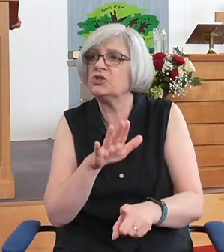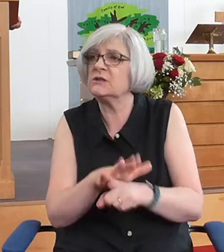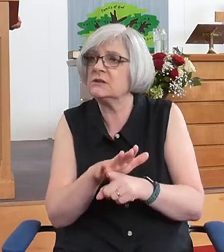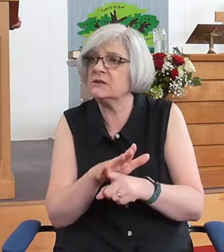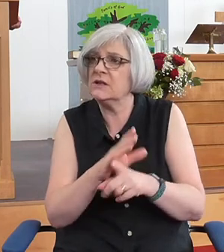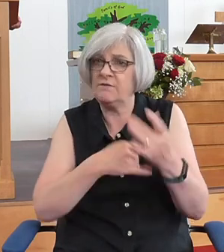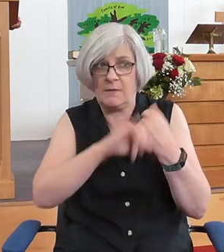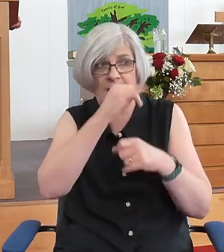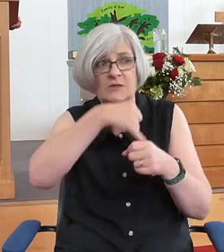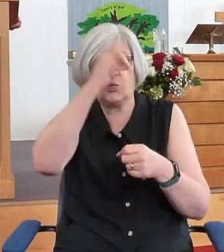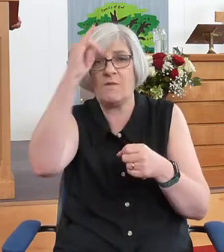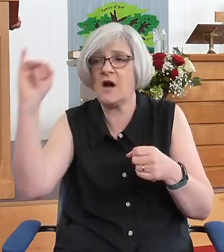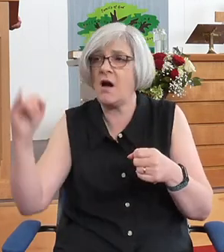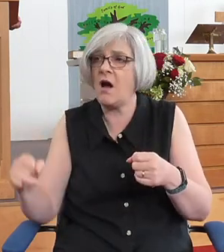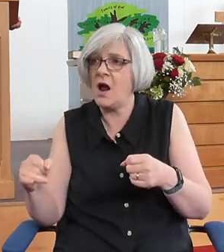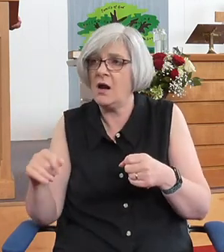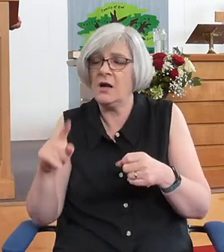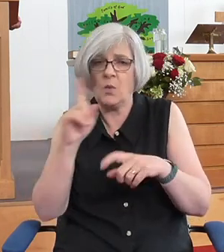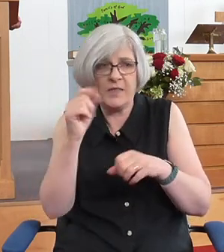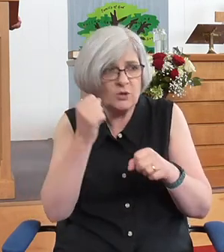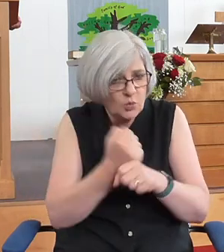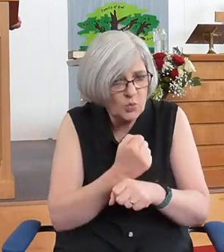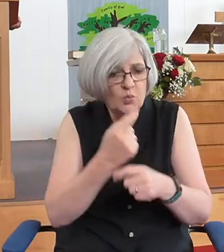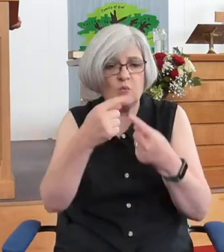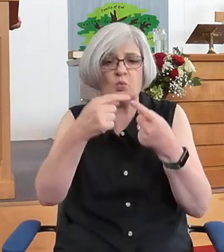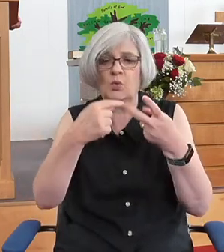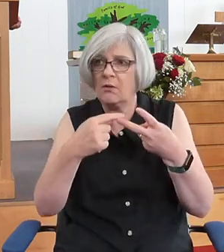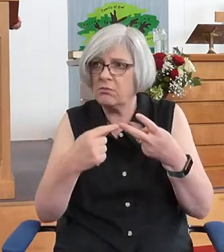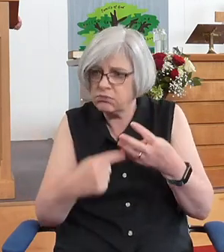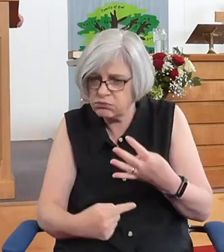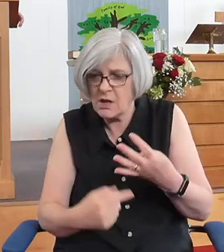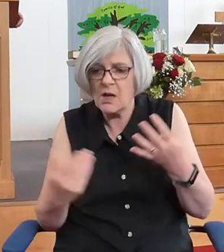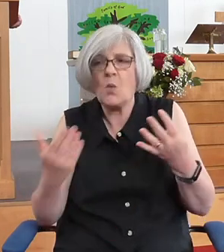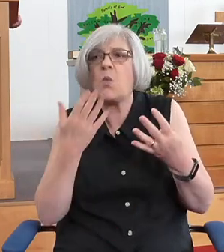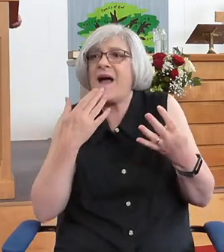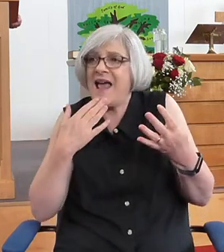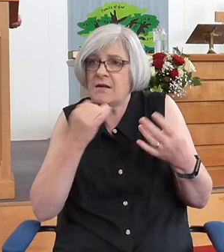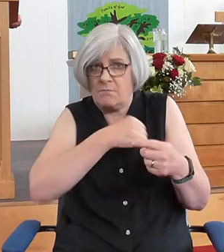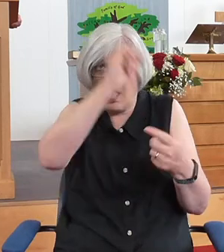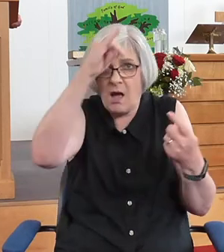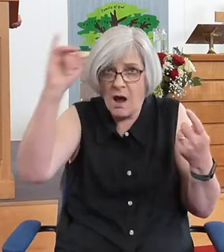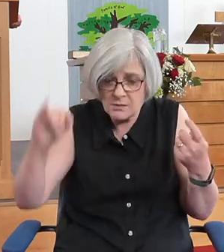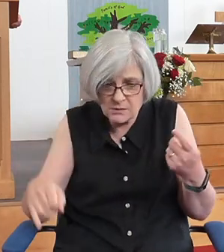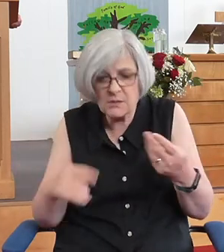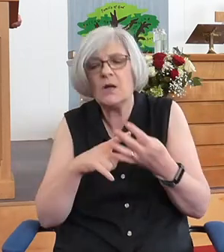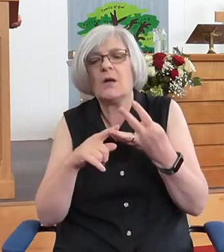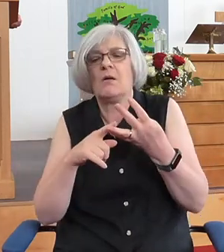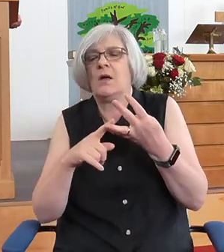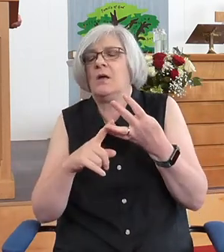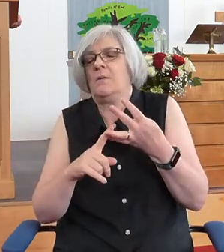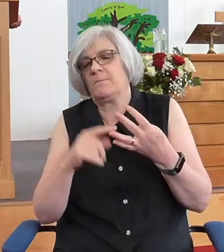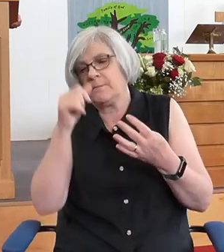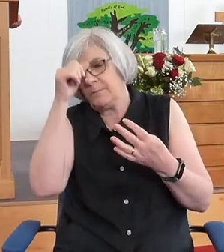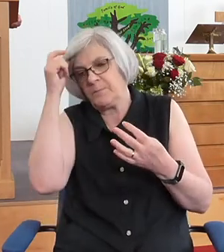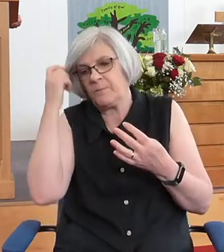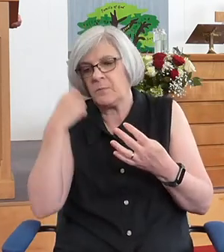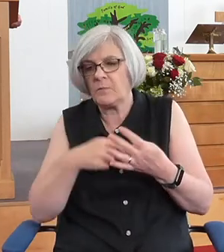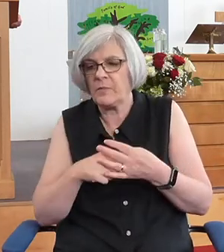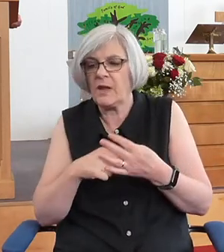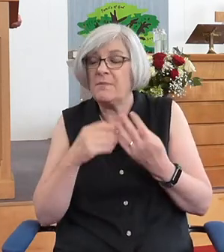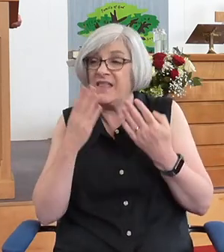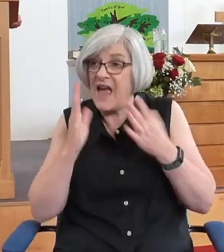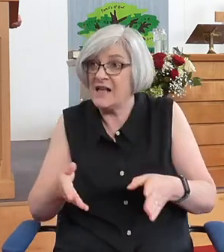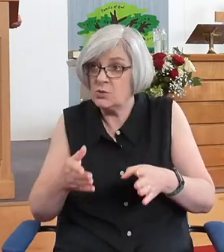it would entail, what they had to do in detail, where they had to daub the blood as a sign of God's redemption. But they